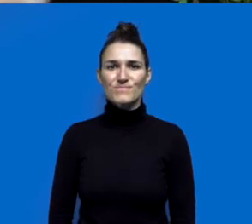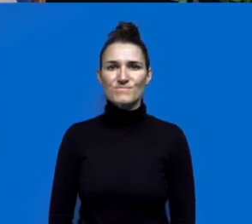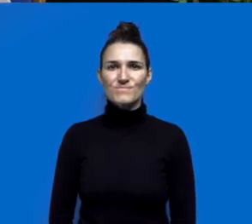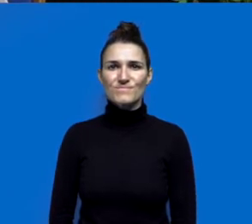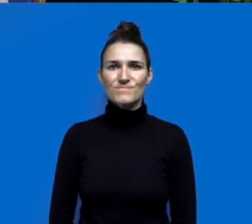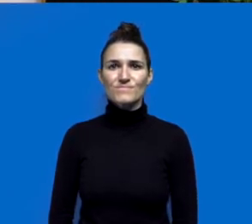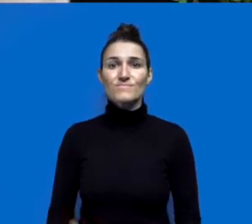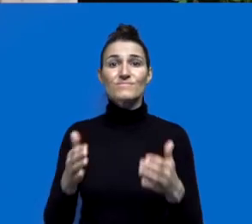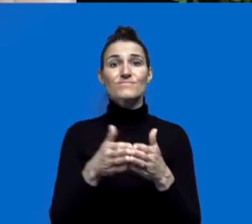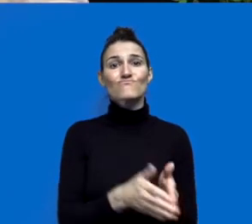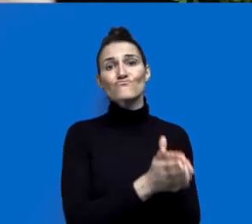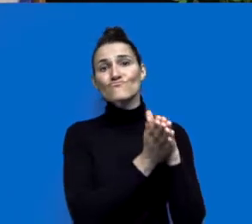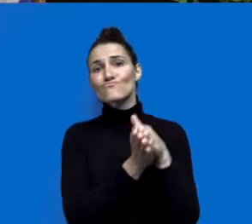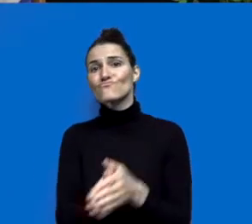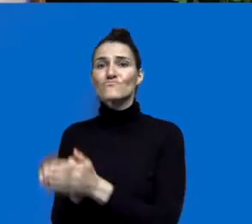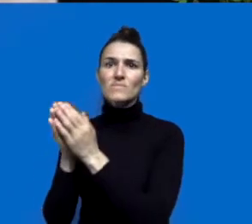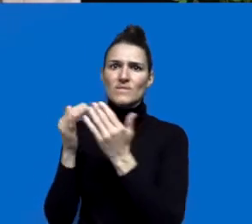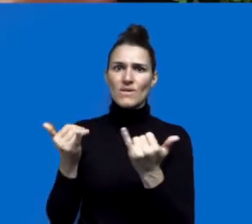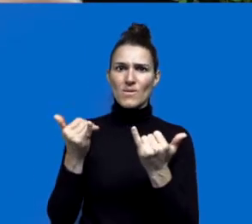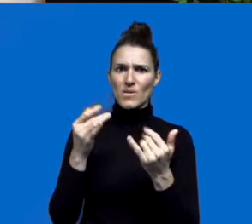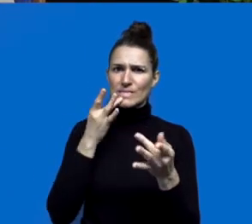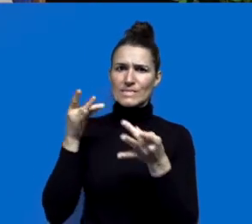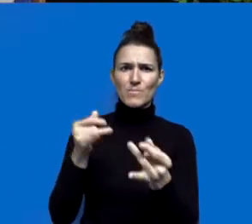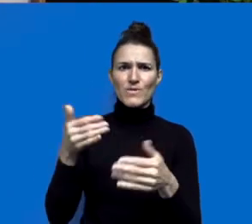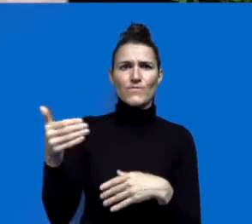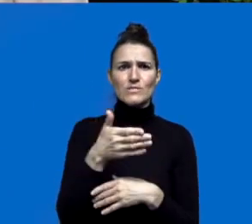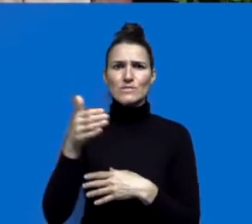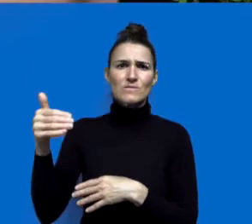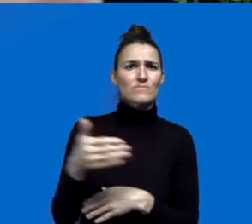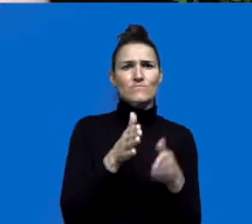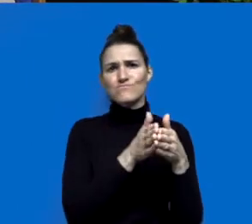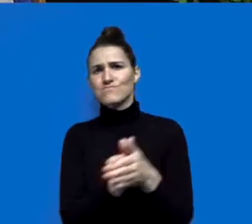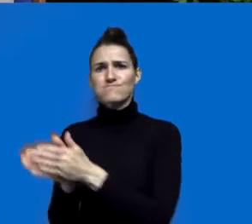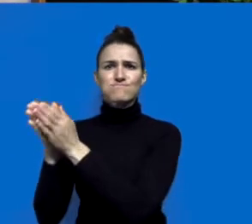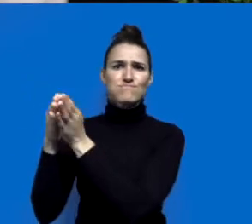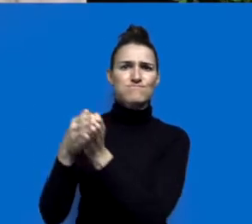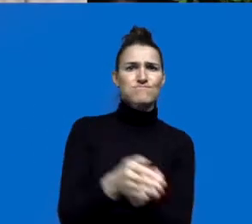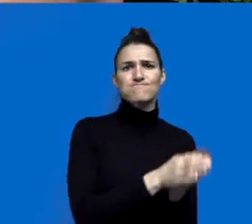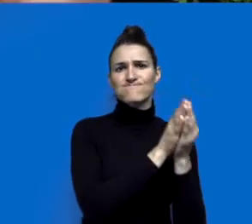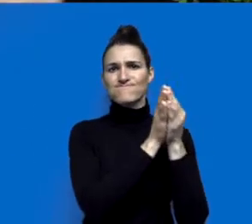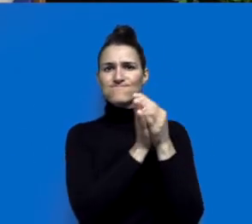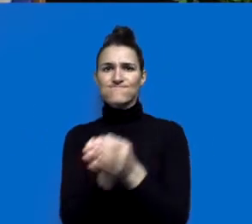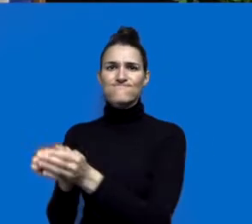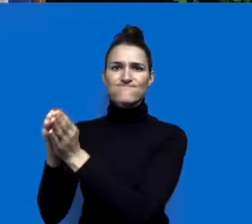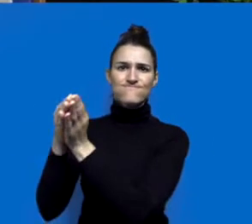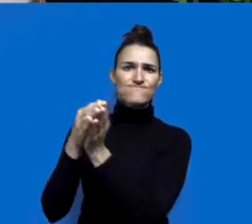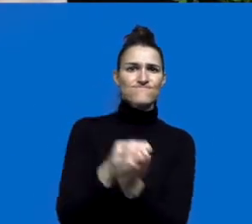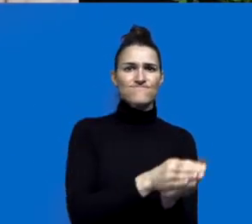All right, let's get our slippery fish out. Let's see your slippery fish. Slippery